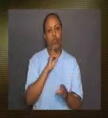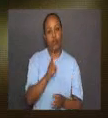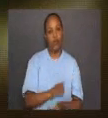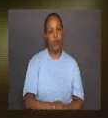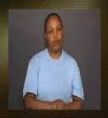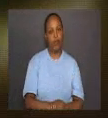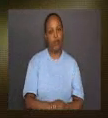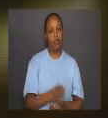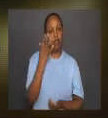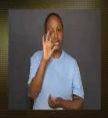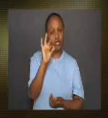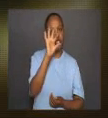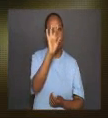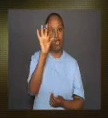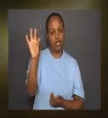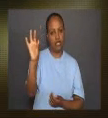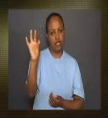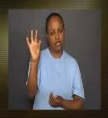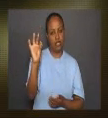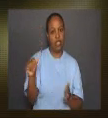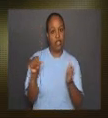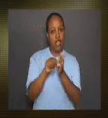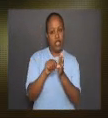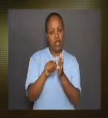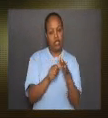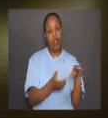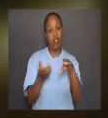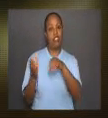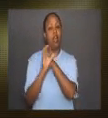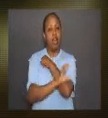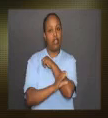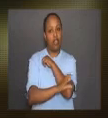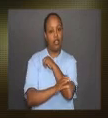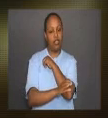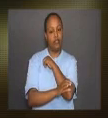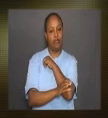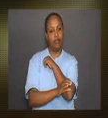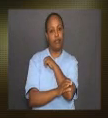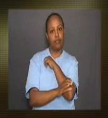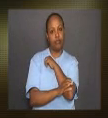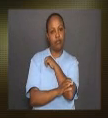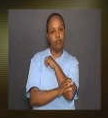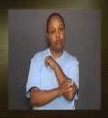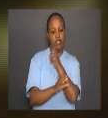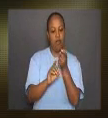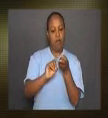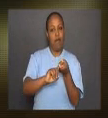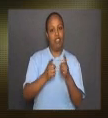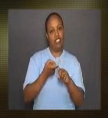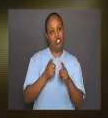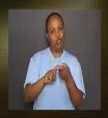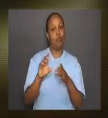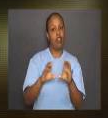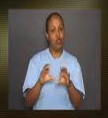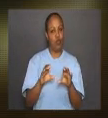In 1999, the Nile Basin Initiative was created as a partnership among